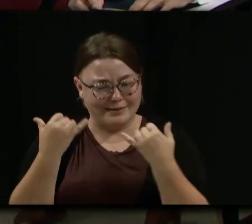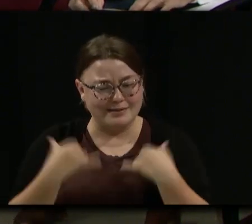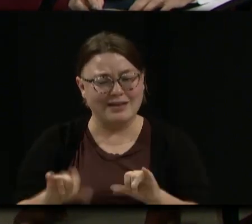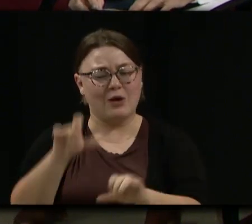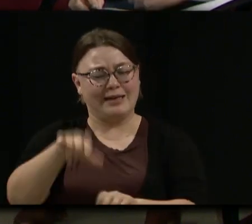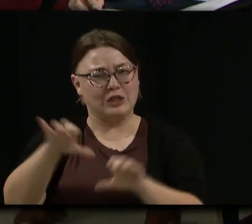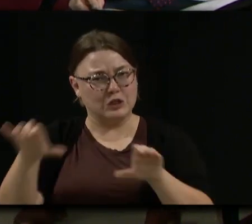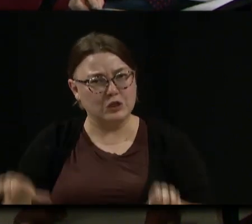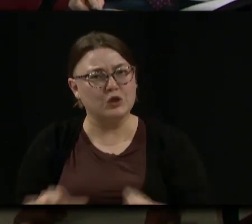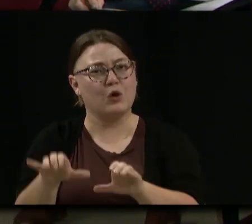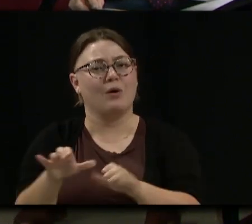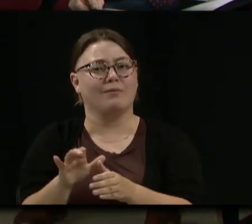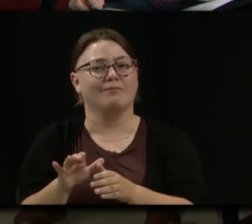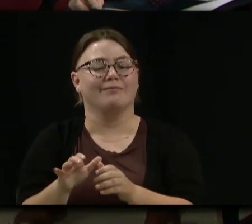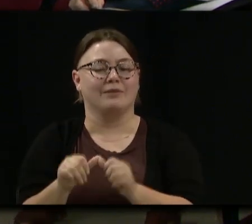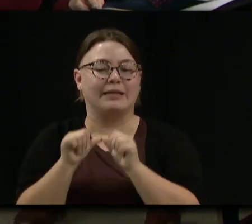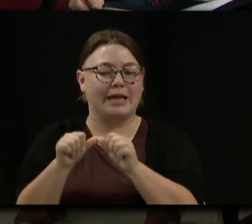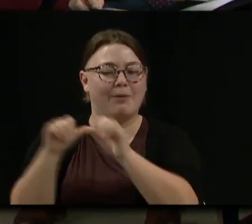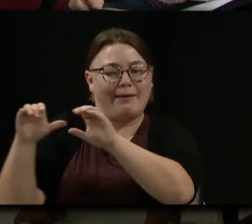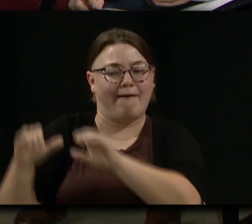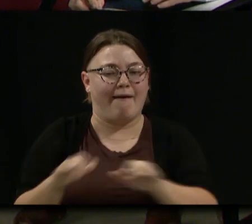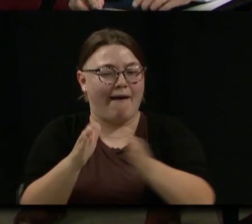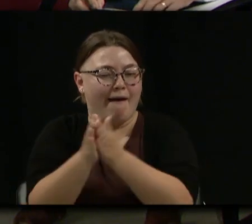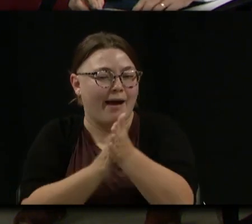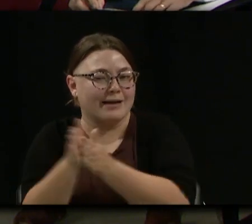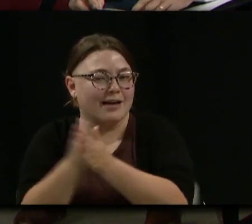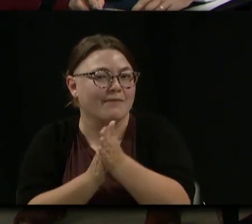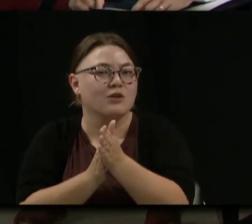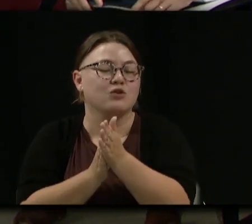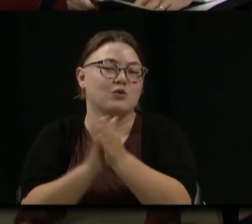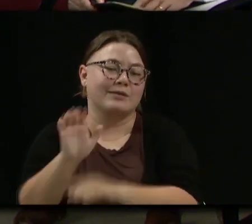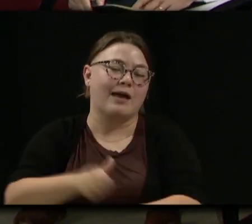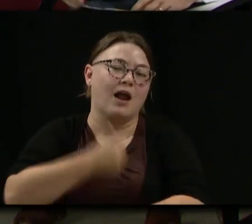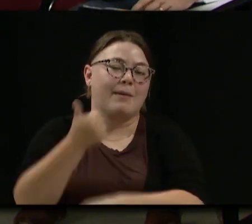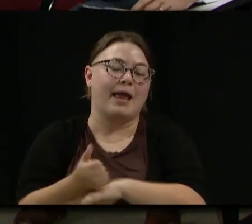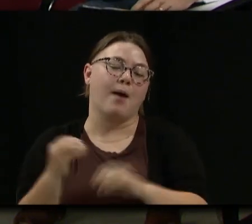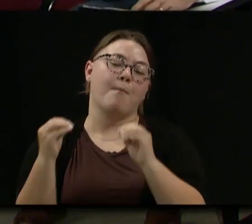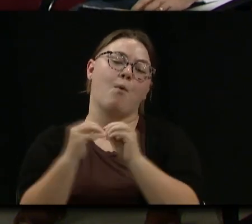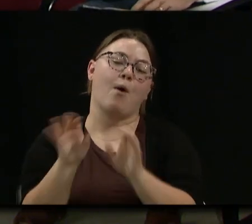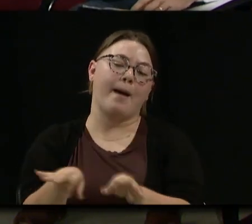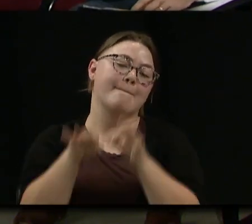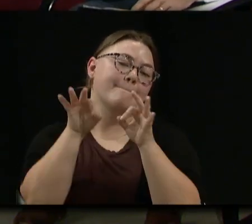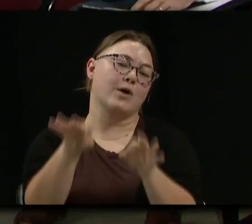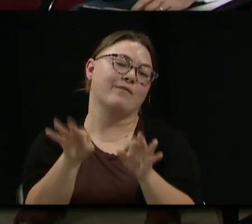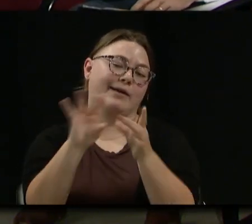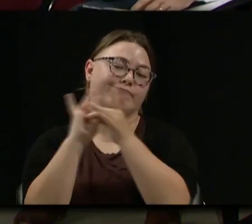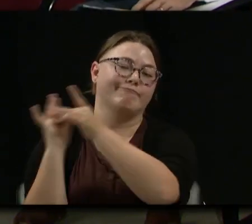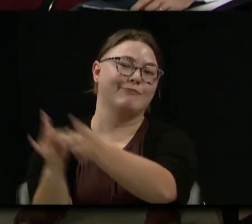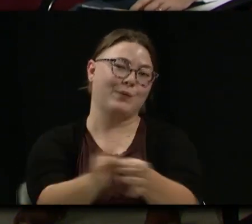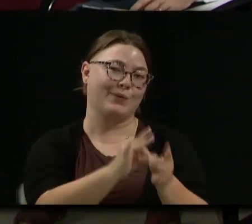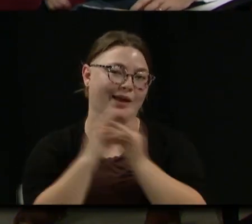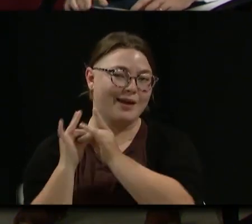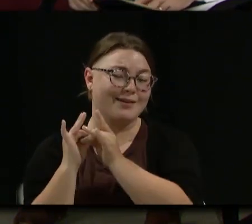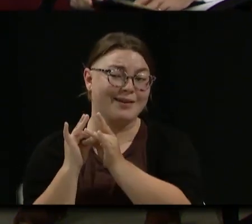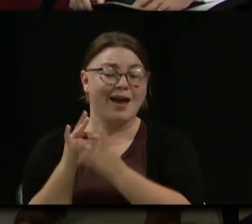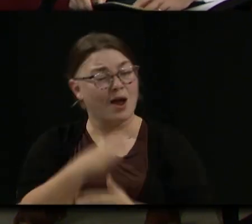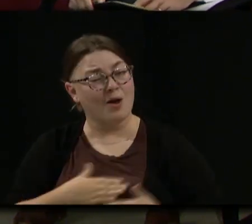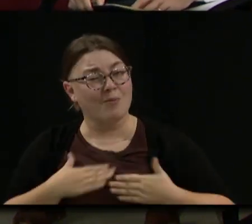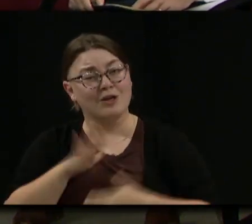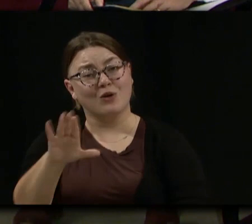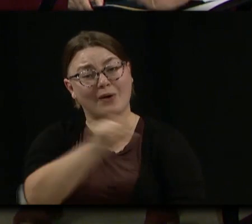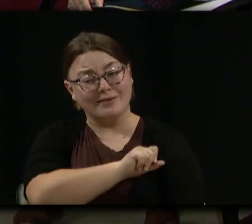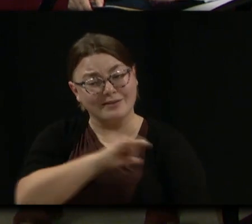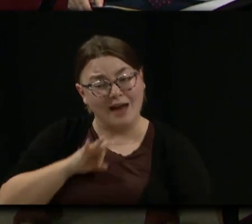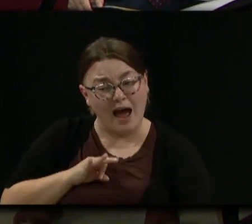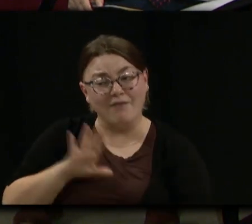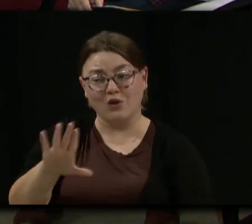be active, working to create a more perfect union. I appreciate, Jeff, your staff's efforts, your efforts to make sure that